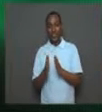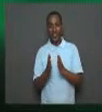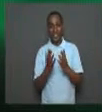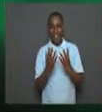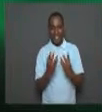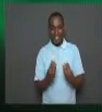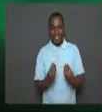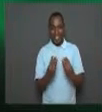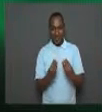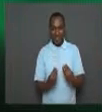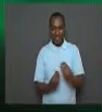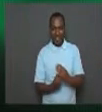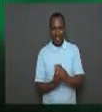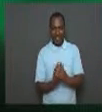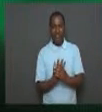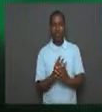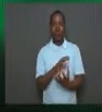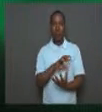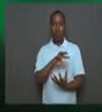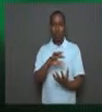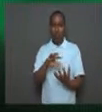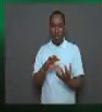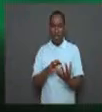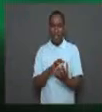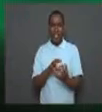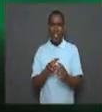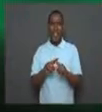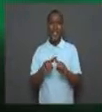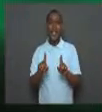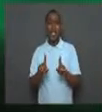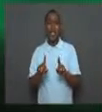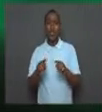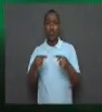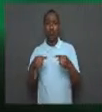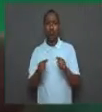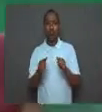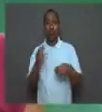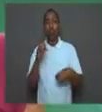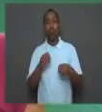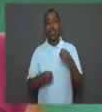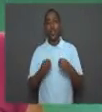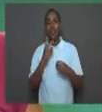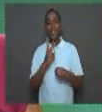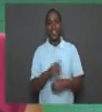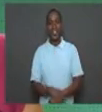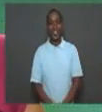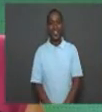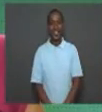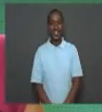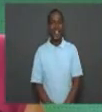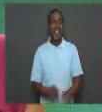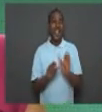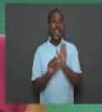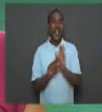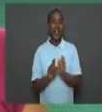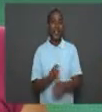increasing complexity in the different groups of organisms. For